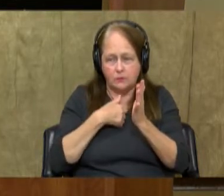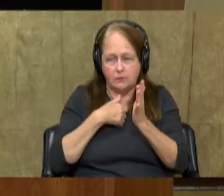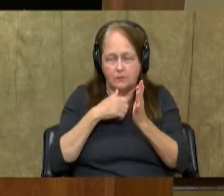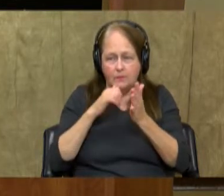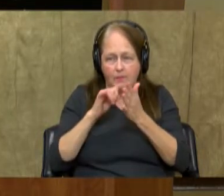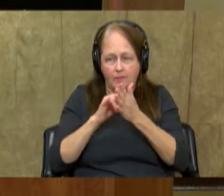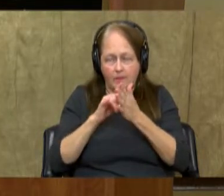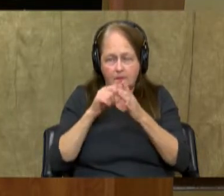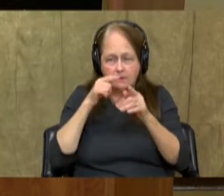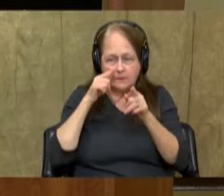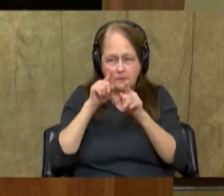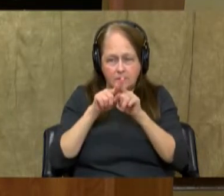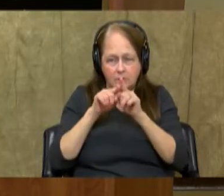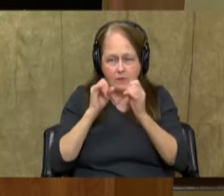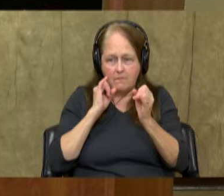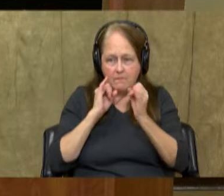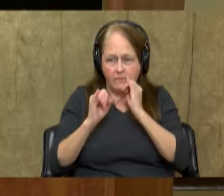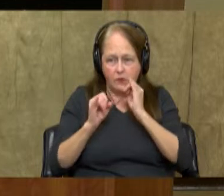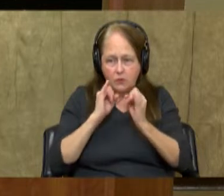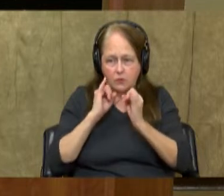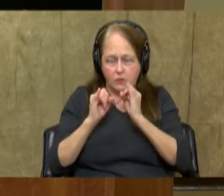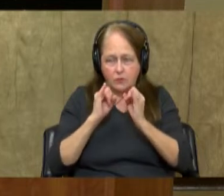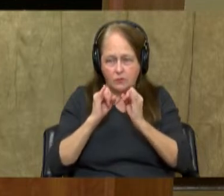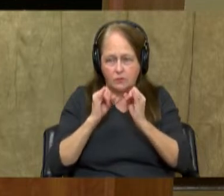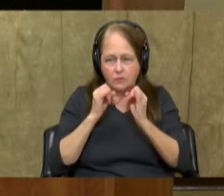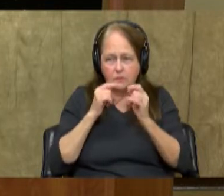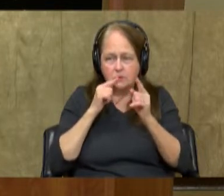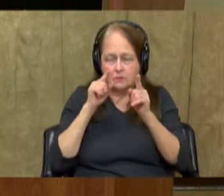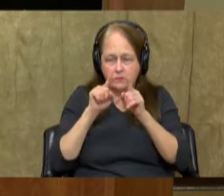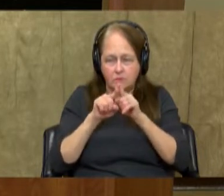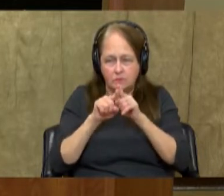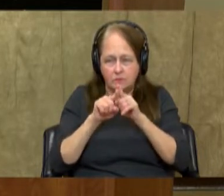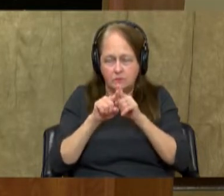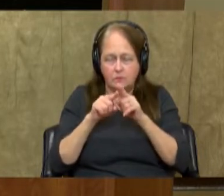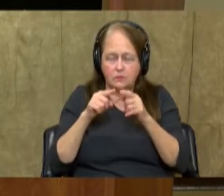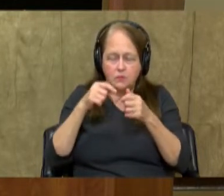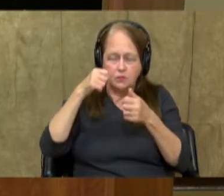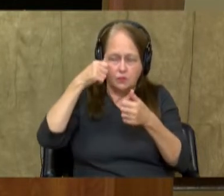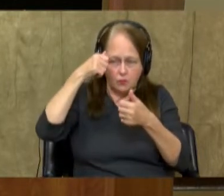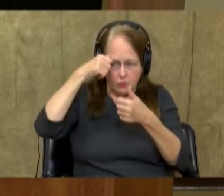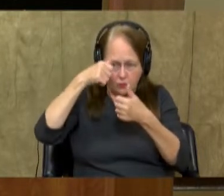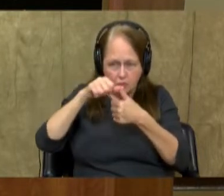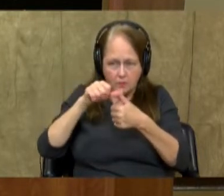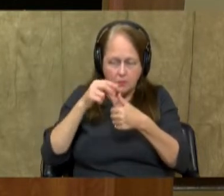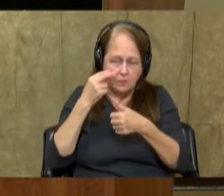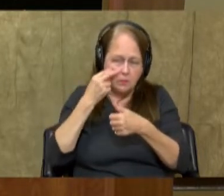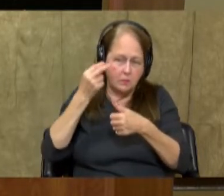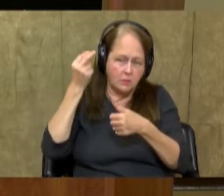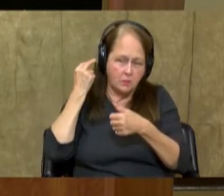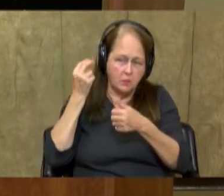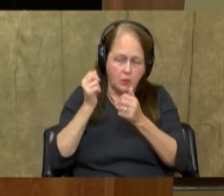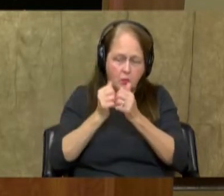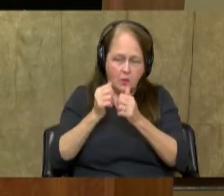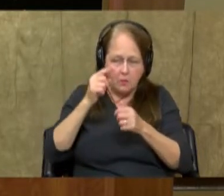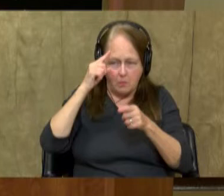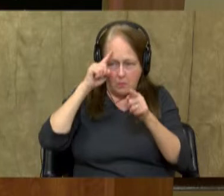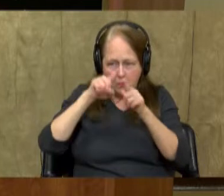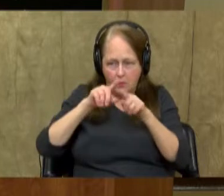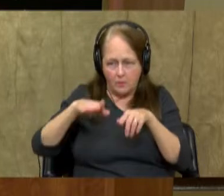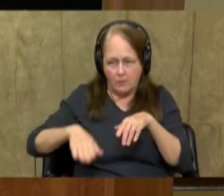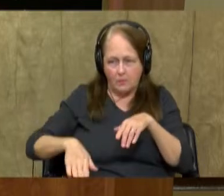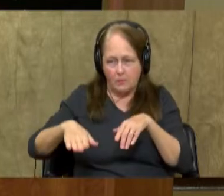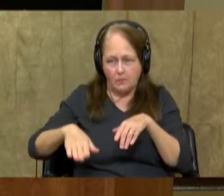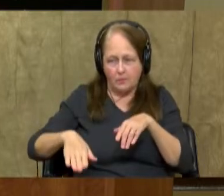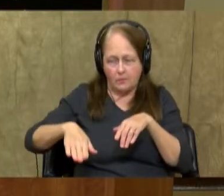his sister was interviewed, and she gave a recall of her growing up with her brother, how she